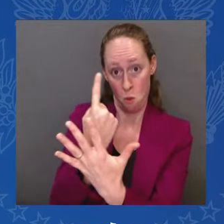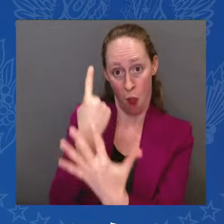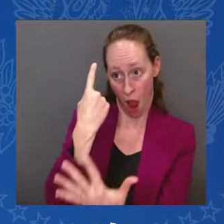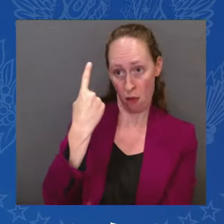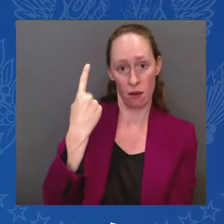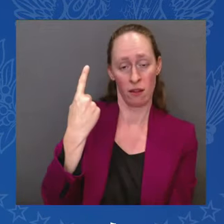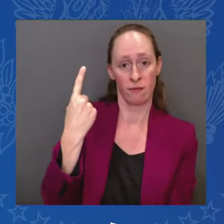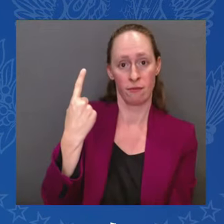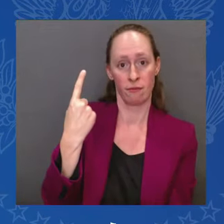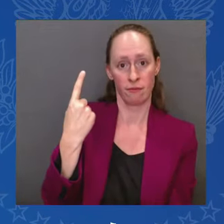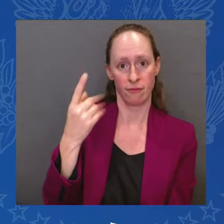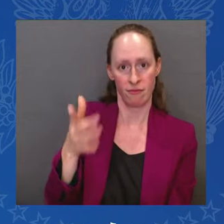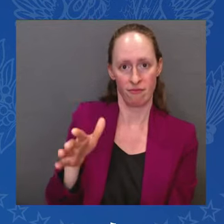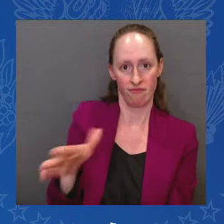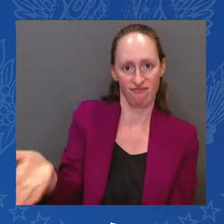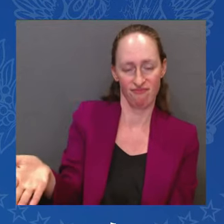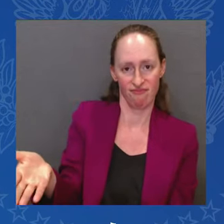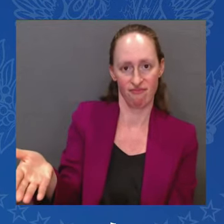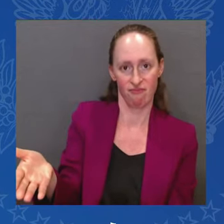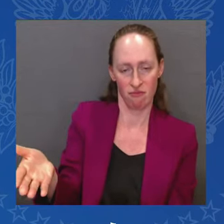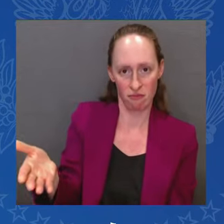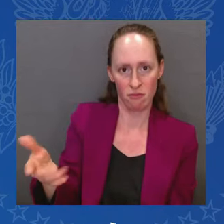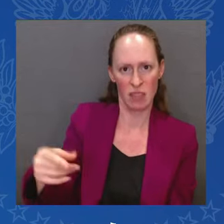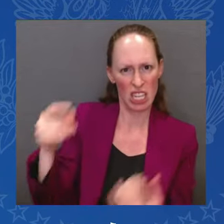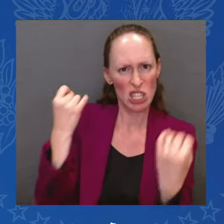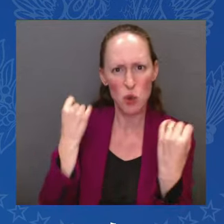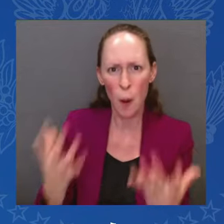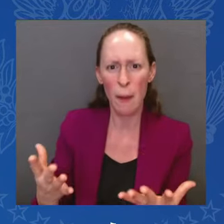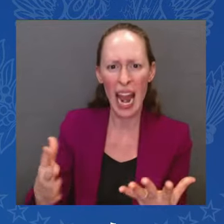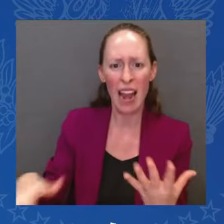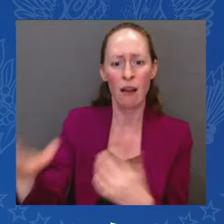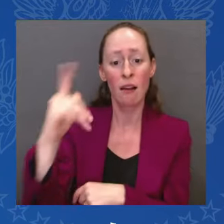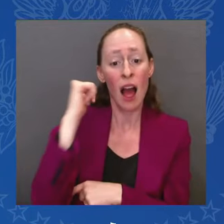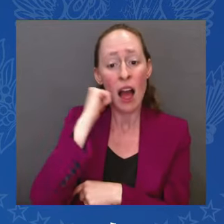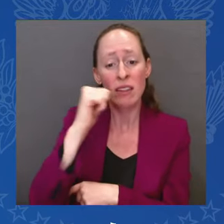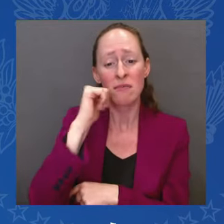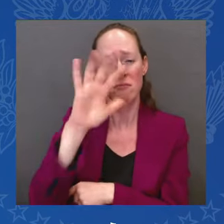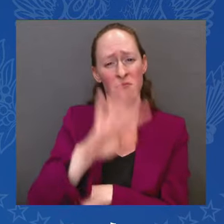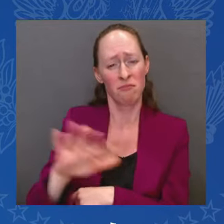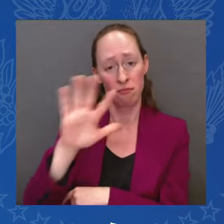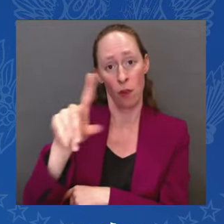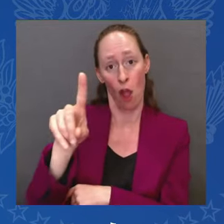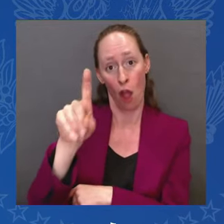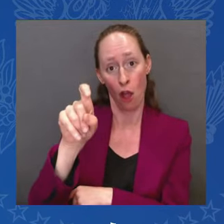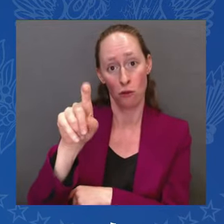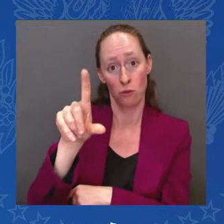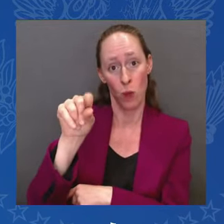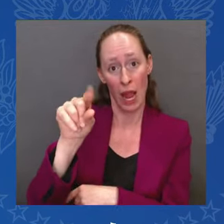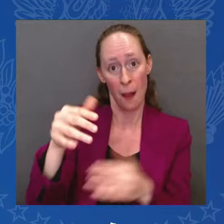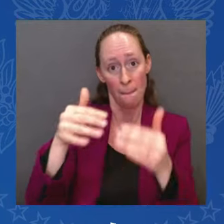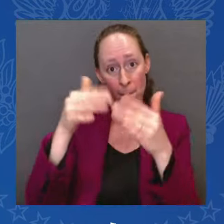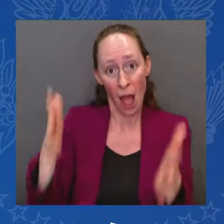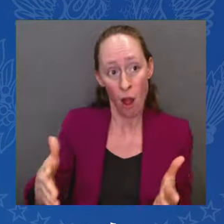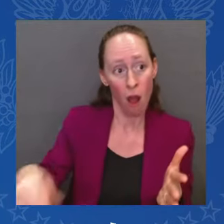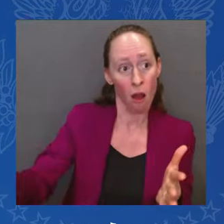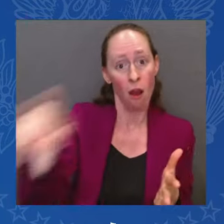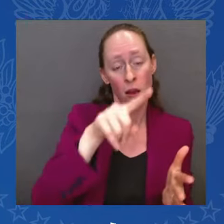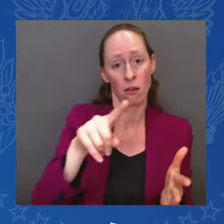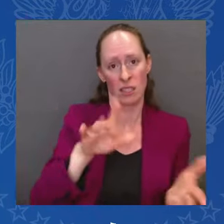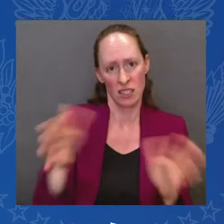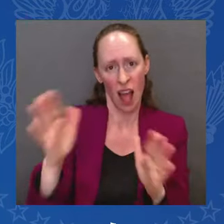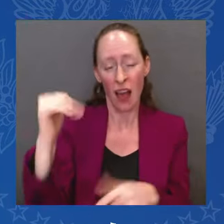our nation, every day, about 120 Americans are killed by a gun. And while